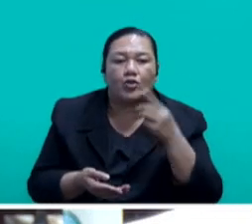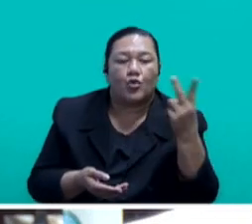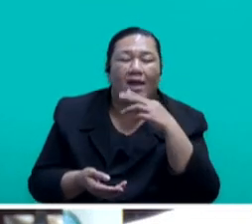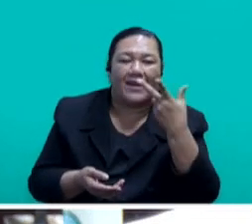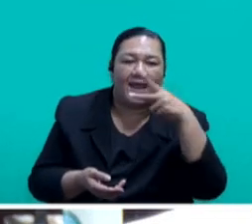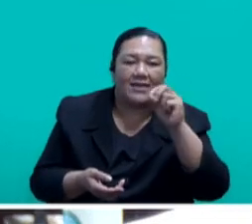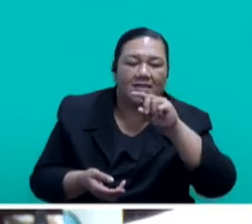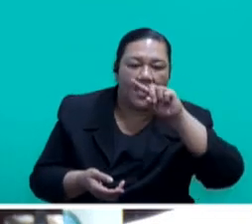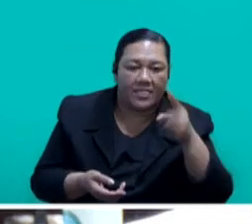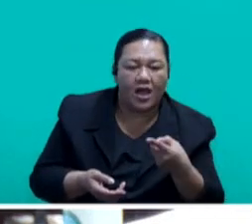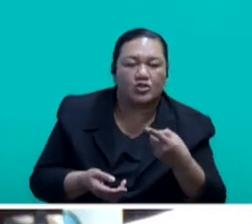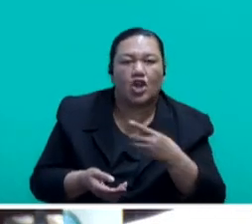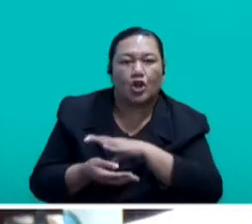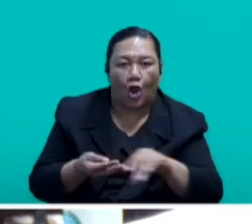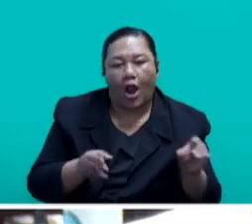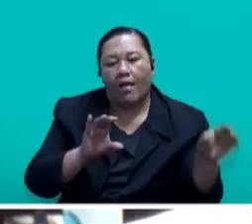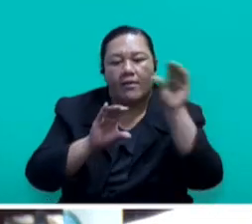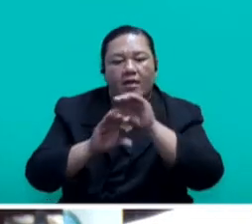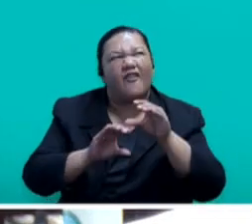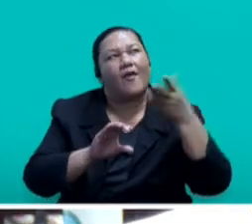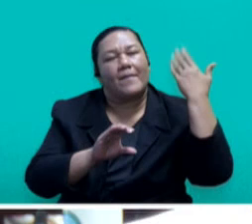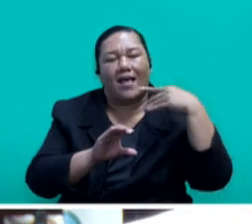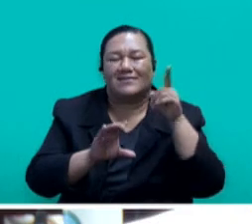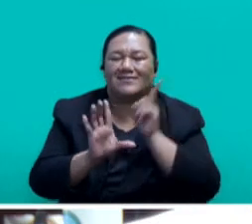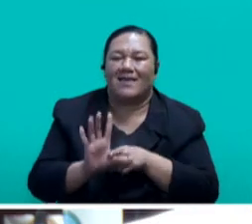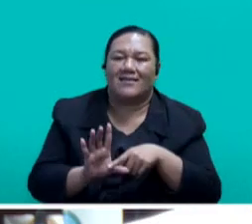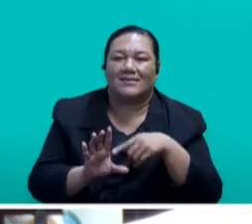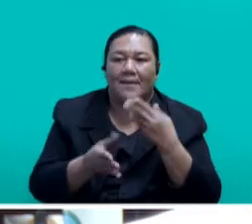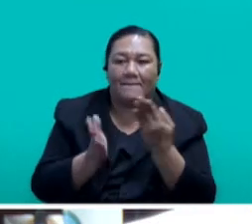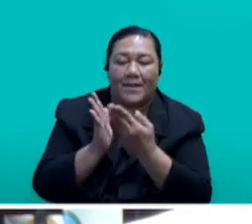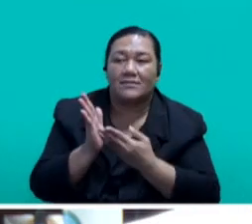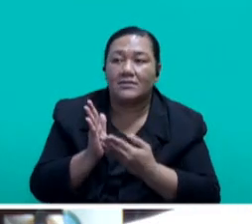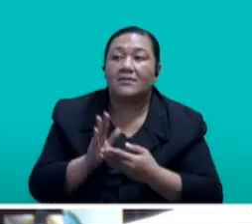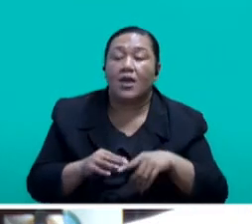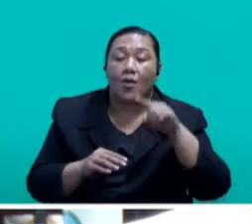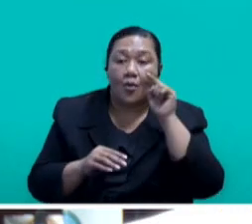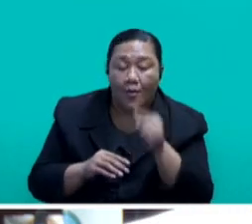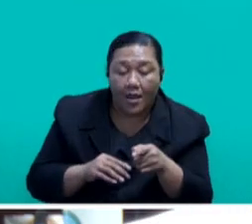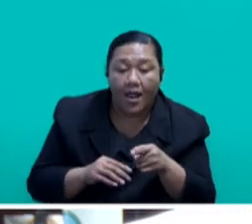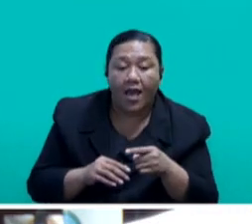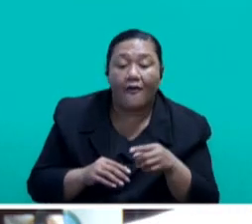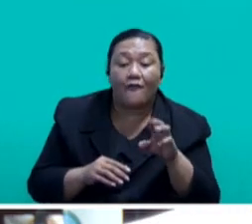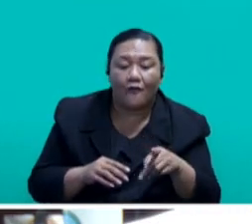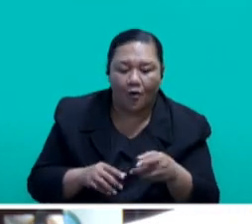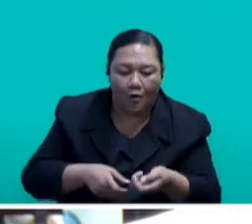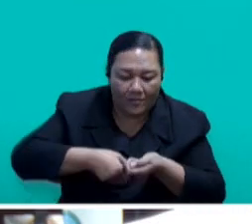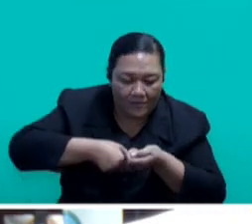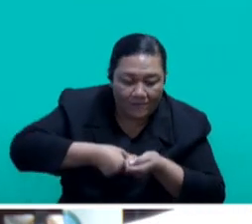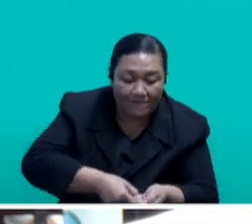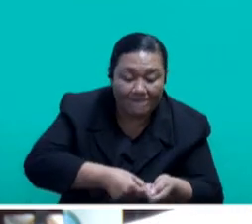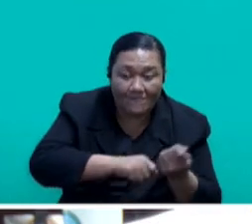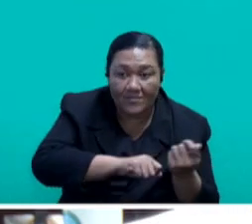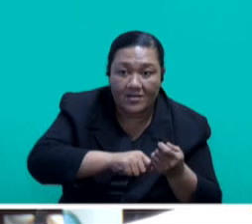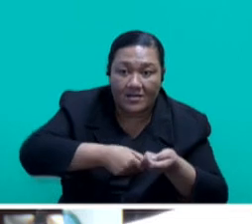$128,000 from last year's budget. Mr. Speaker, this provision is to fund mining-related policies, provide validated information for